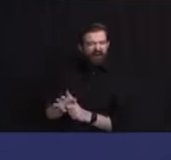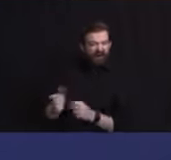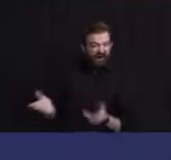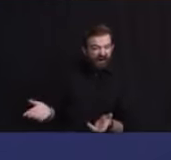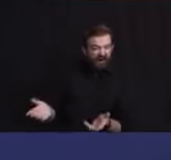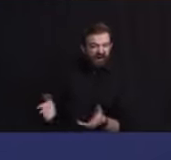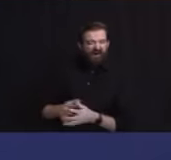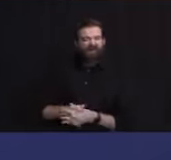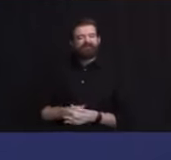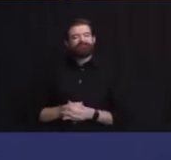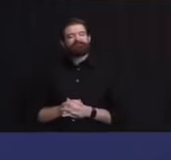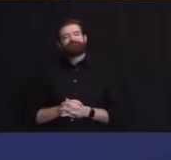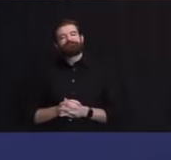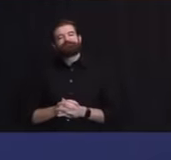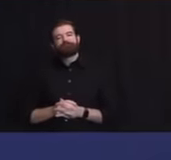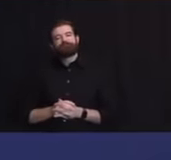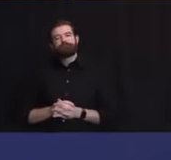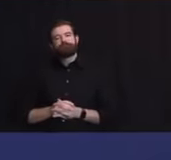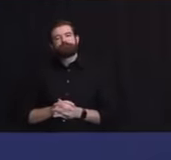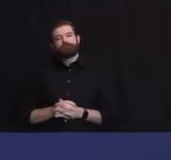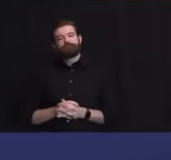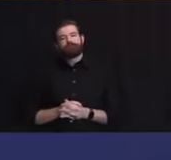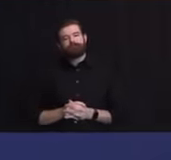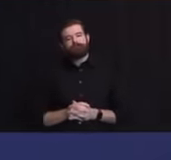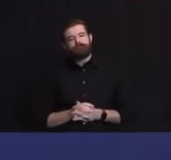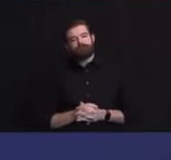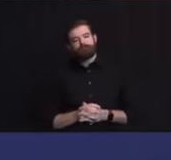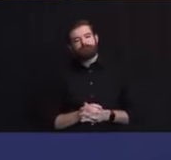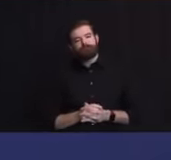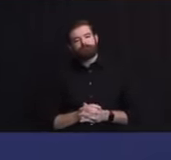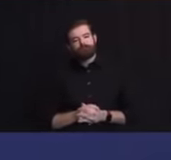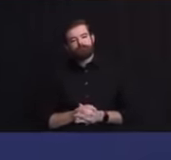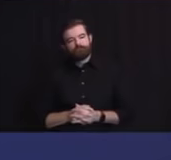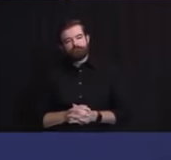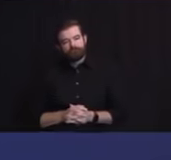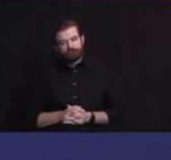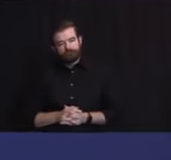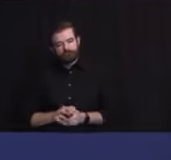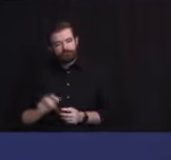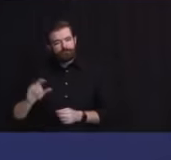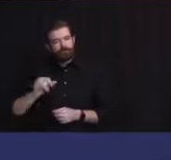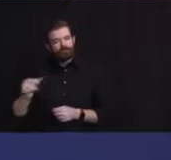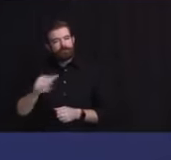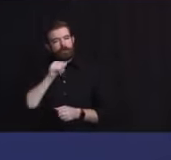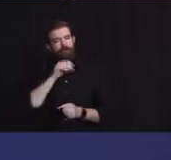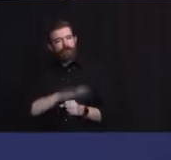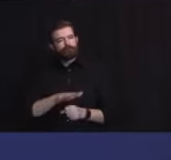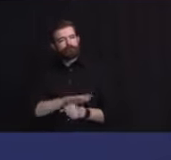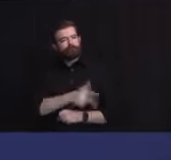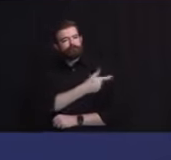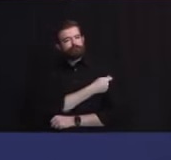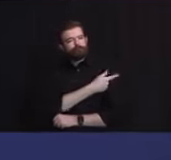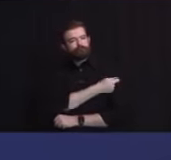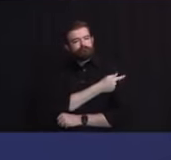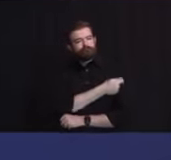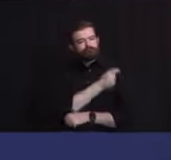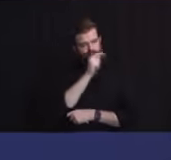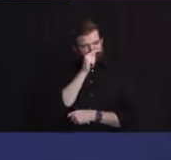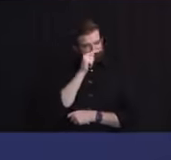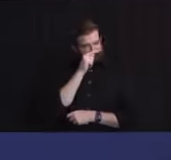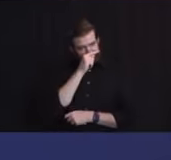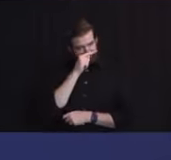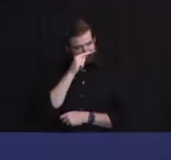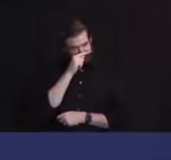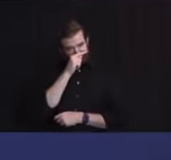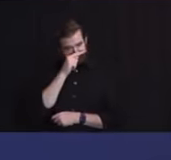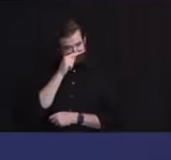modest supplies of J&J, no second bite at the apple, you're good on this. And therefore you